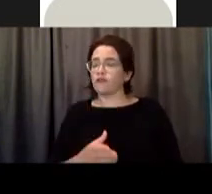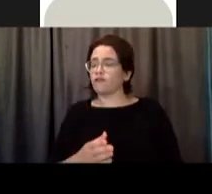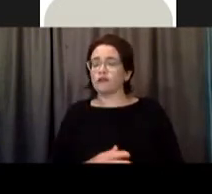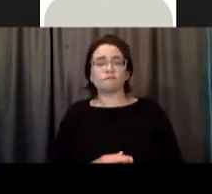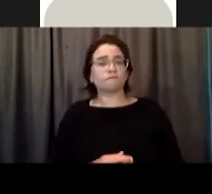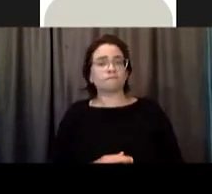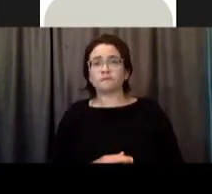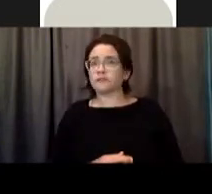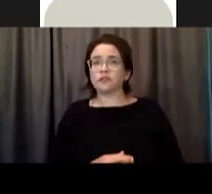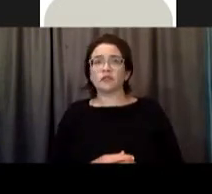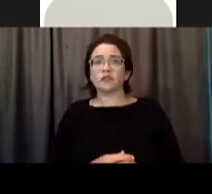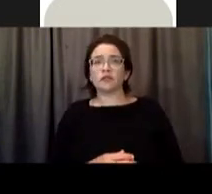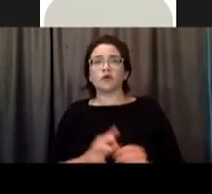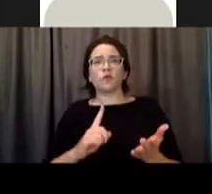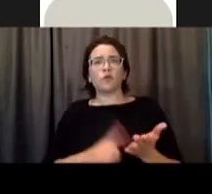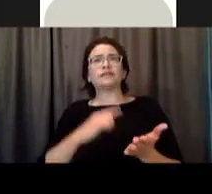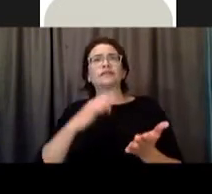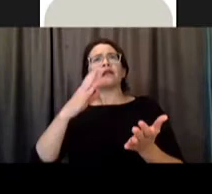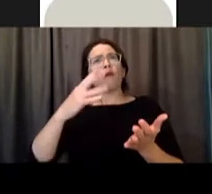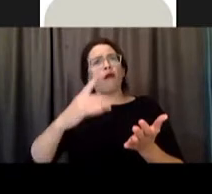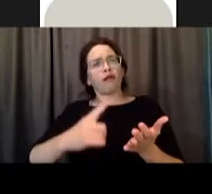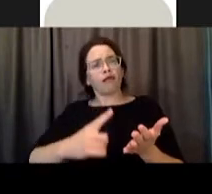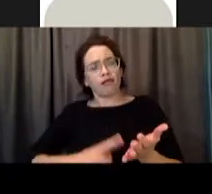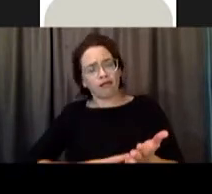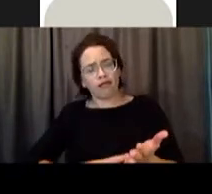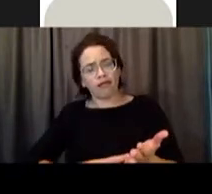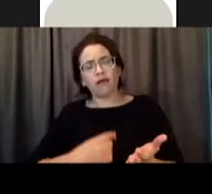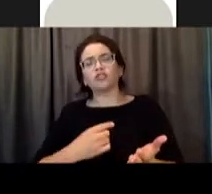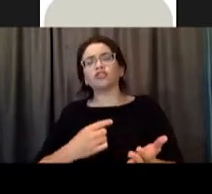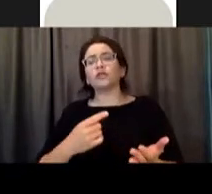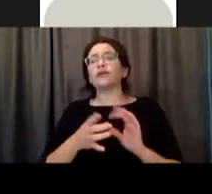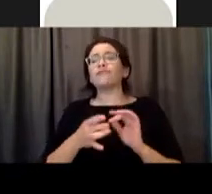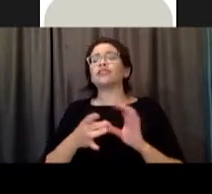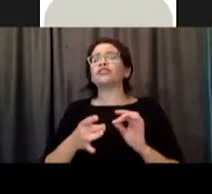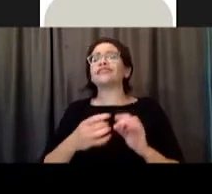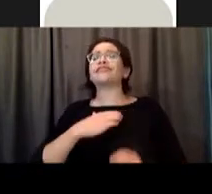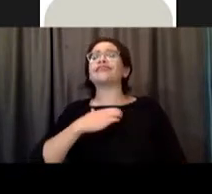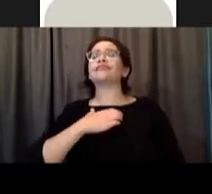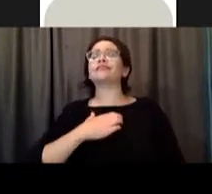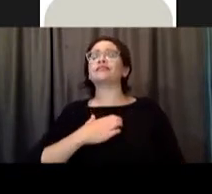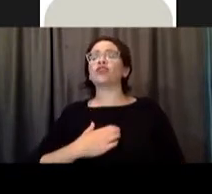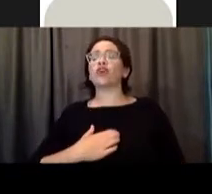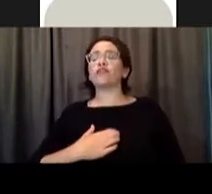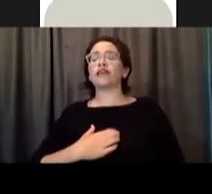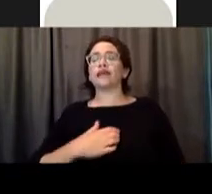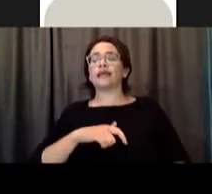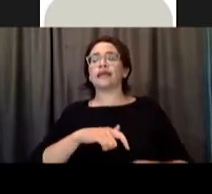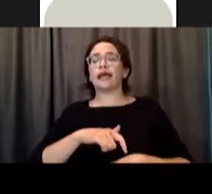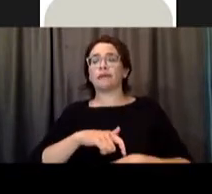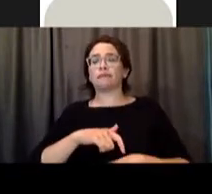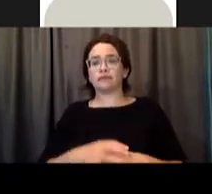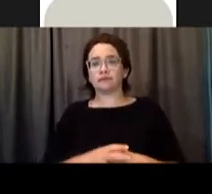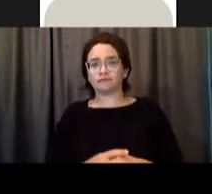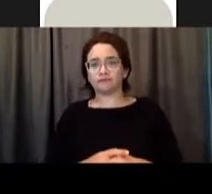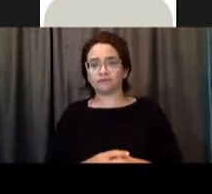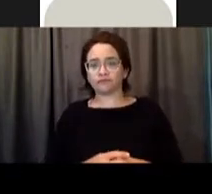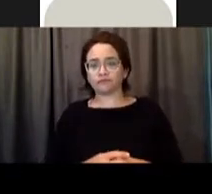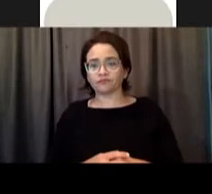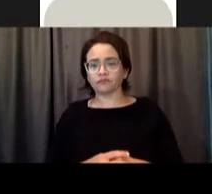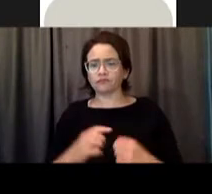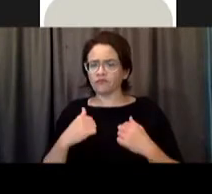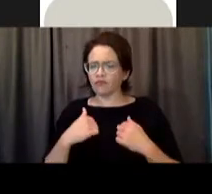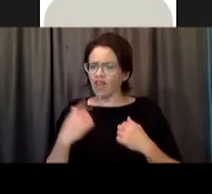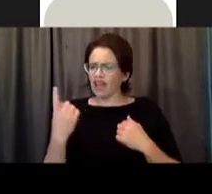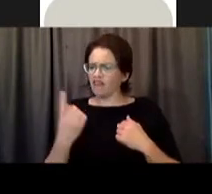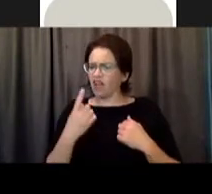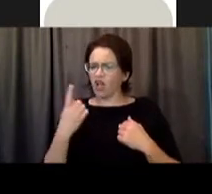about the starving times. And I've always been a passionate reader of history and it was only